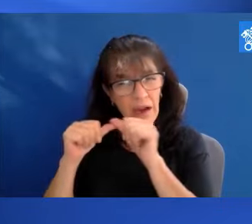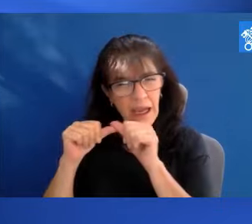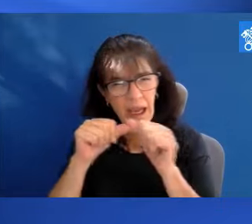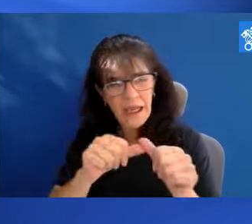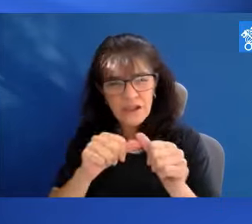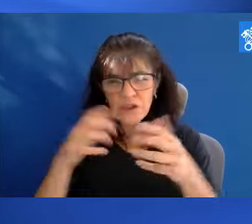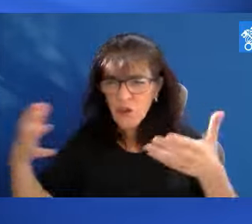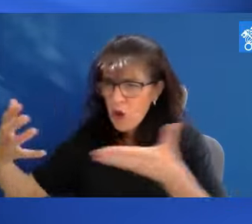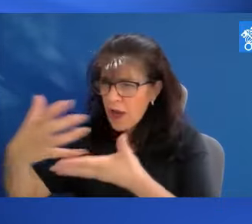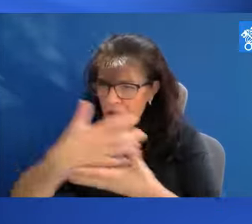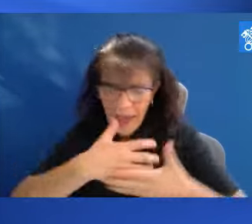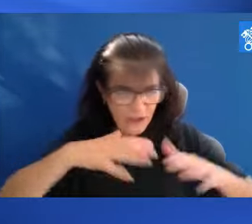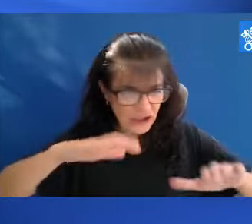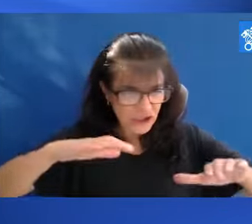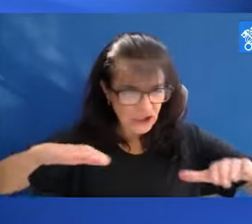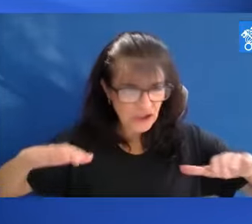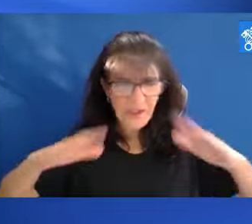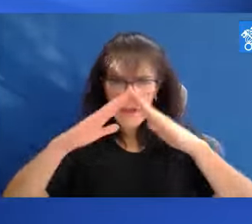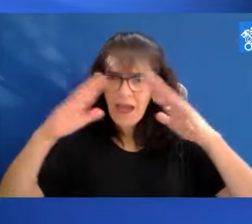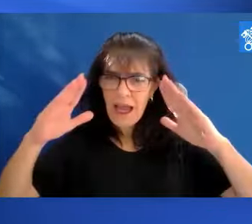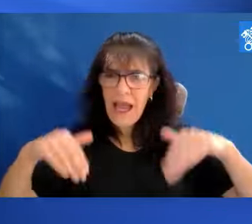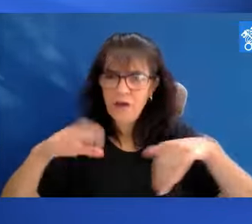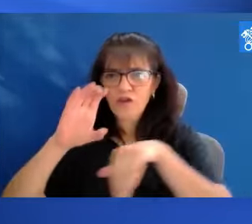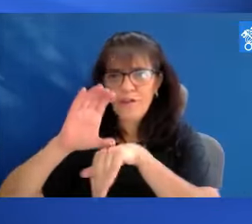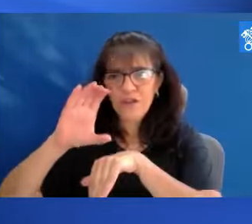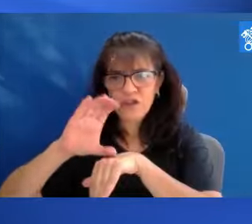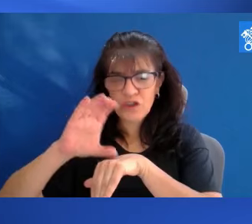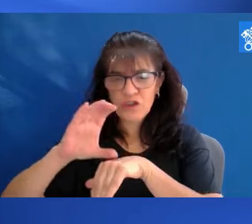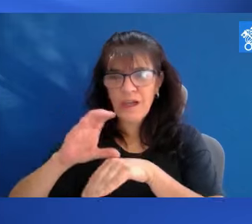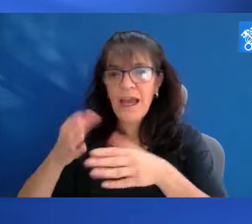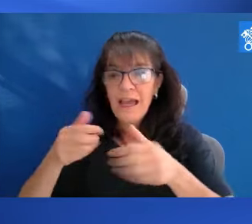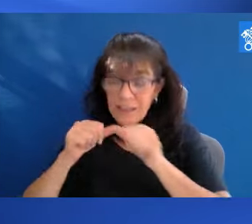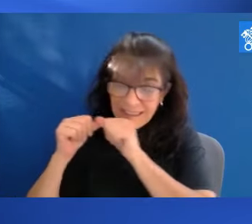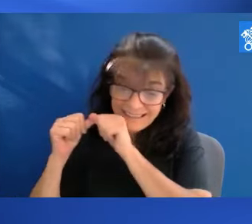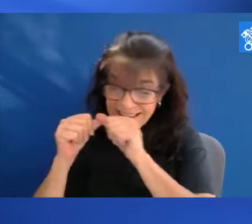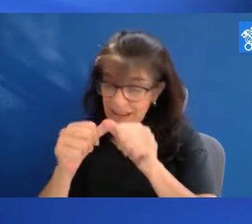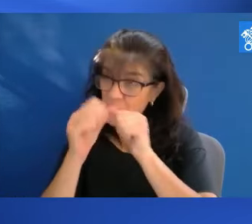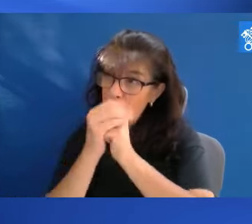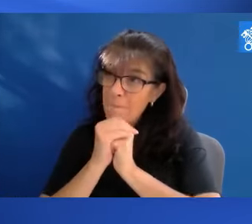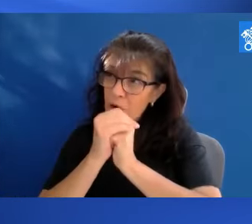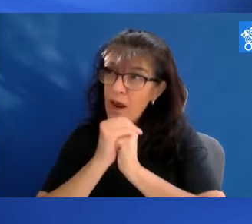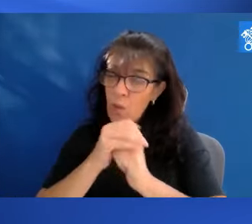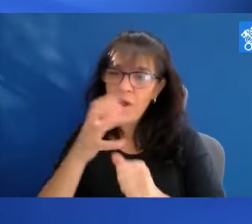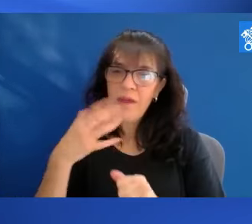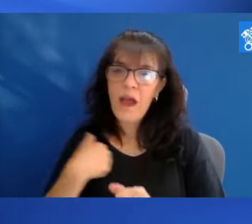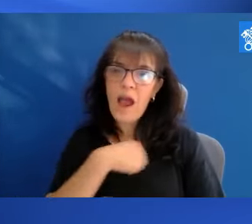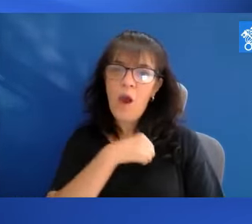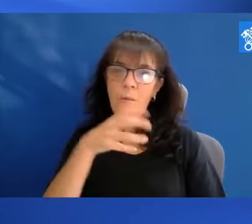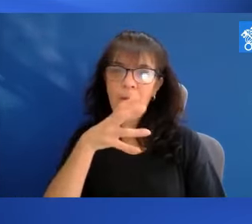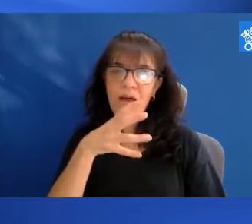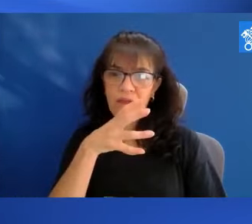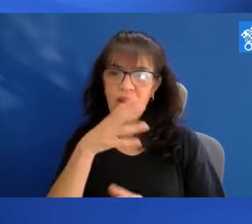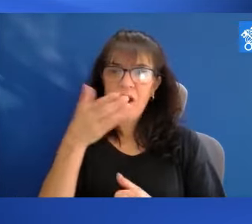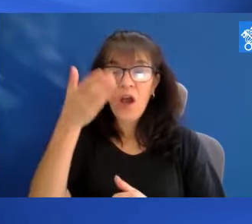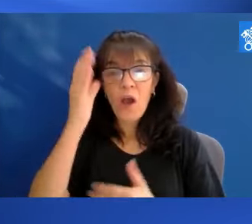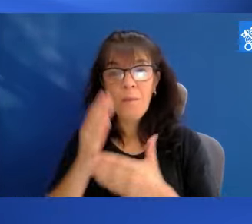gather each of her children into the house of the Church. Let us persevere in prayer with our Mother. God bless you.